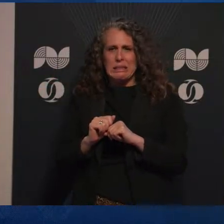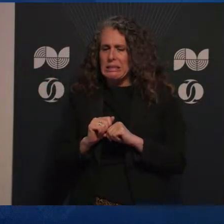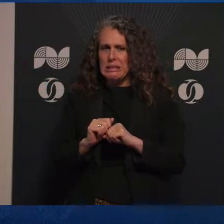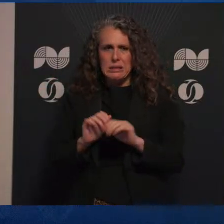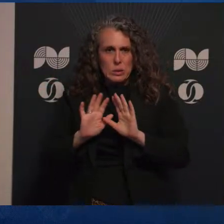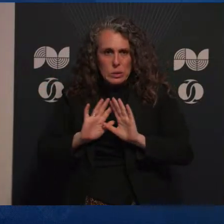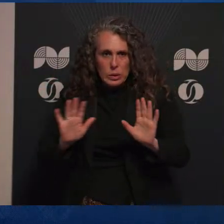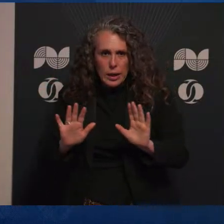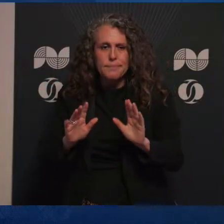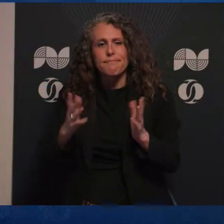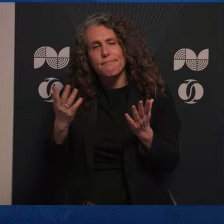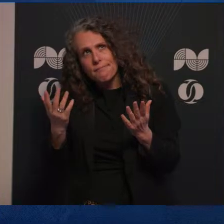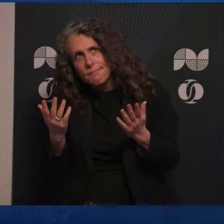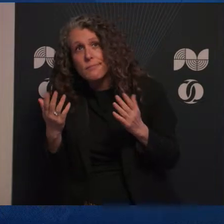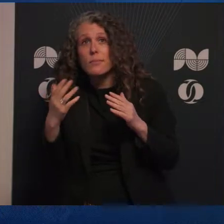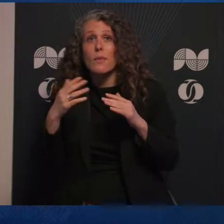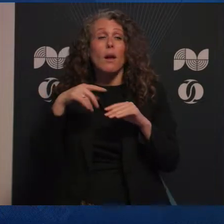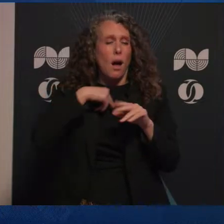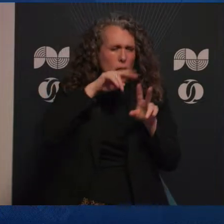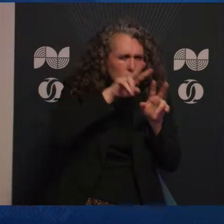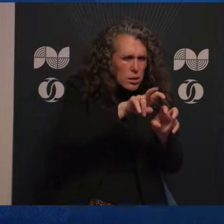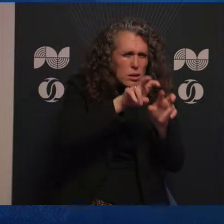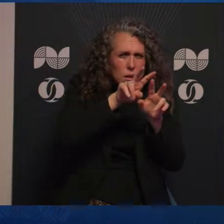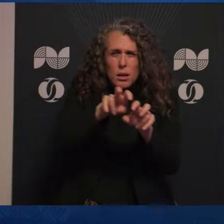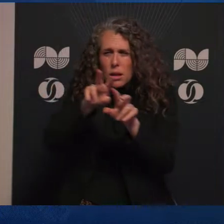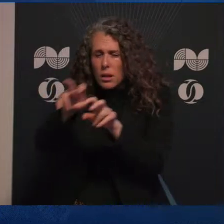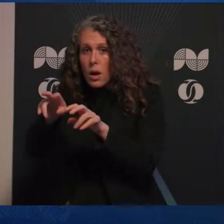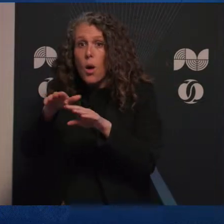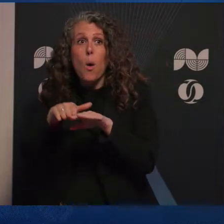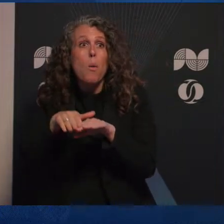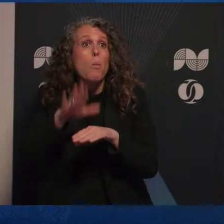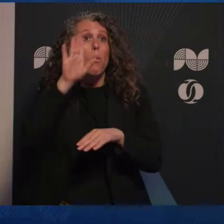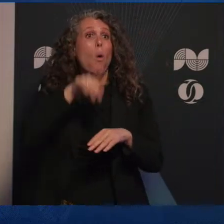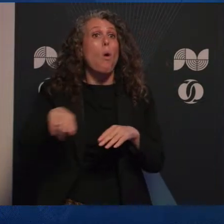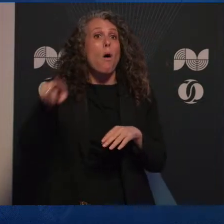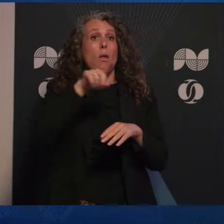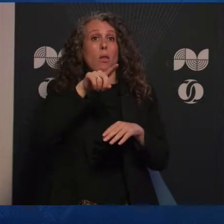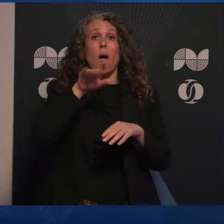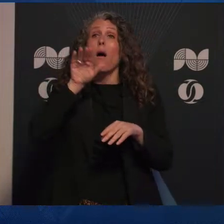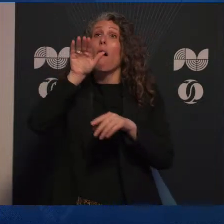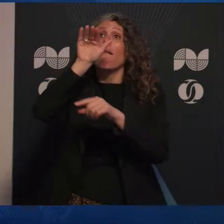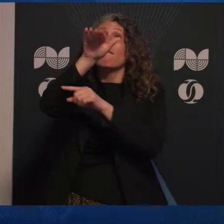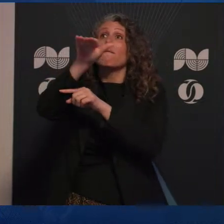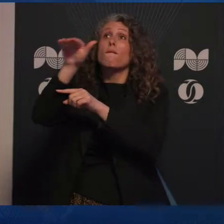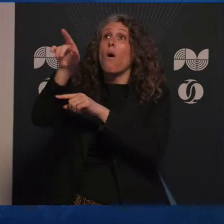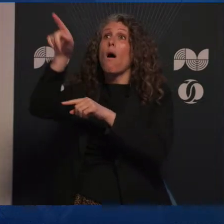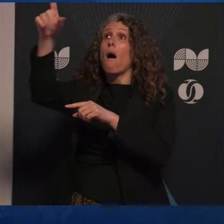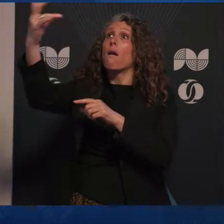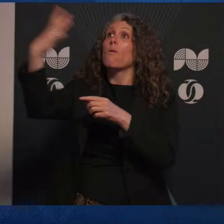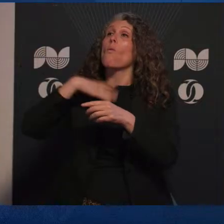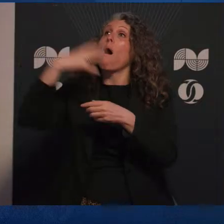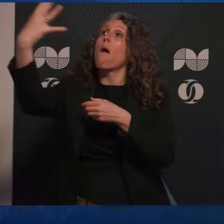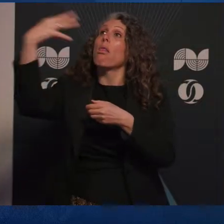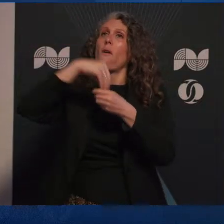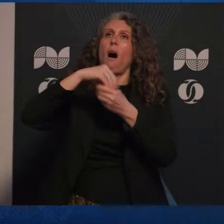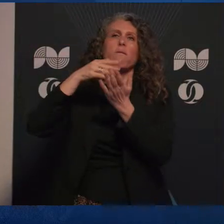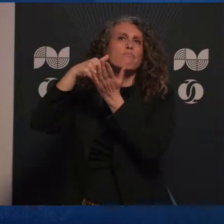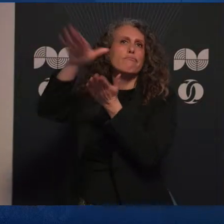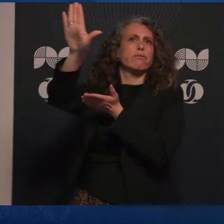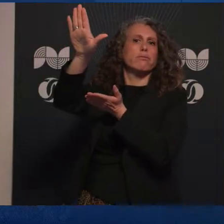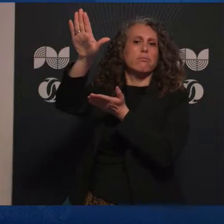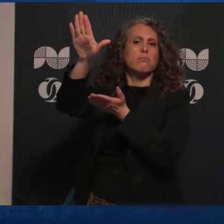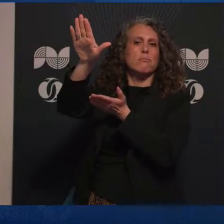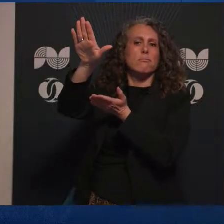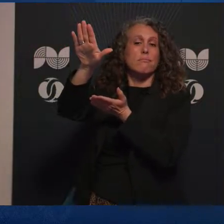in majority of cases, they discriminate against foreign interests. And that's by design. Industrial policy